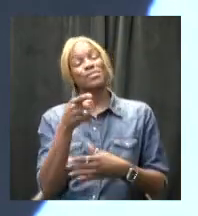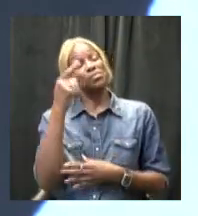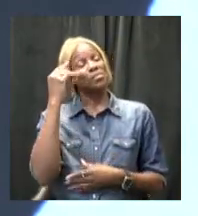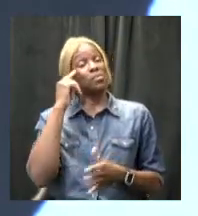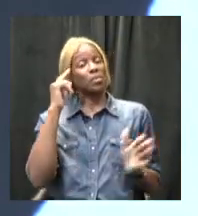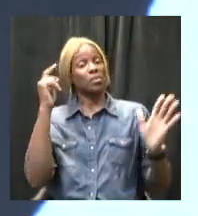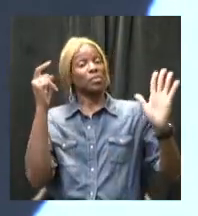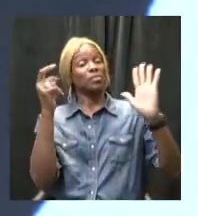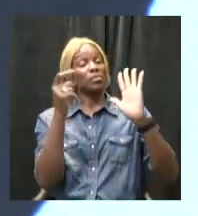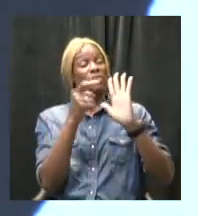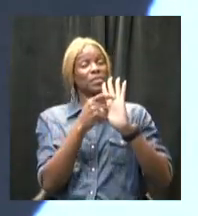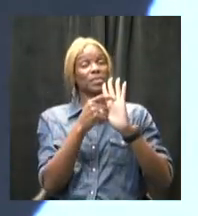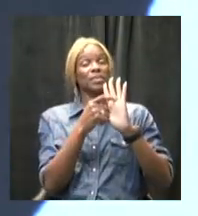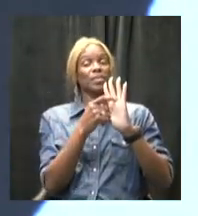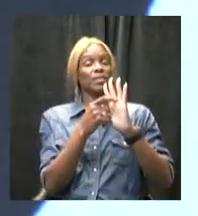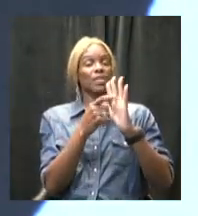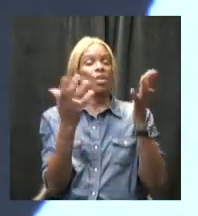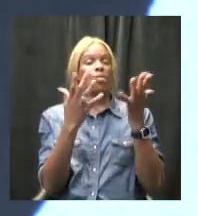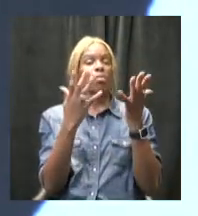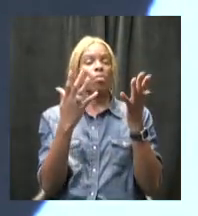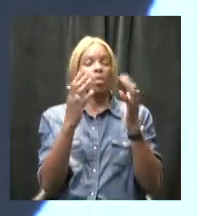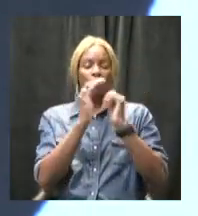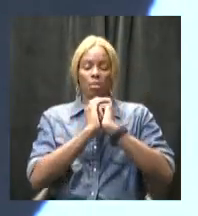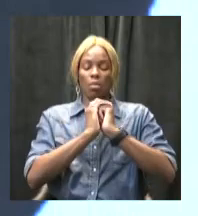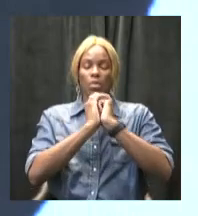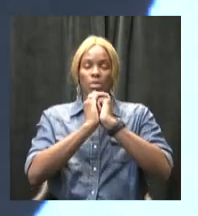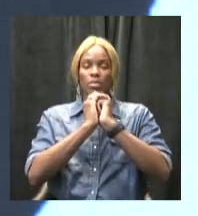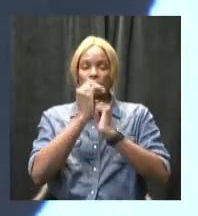notice that this is what worship looks like.